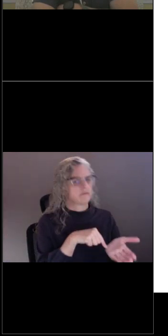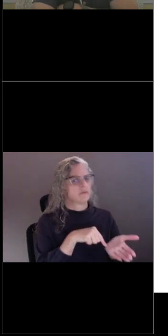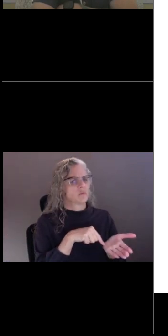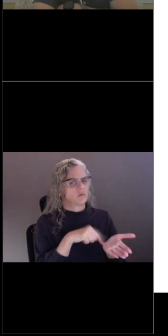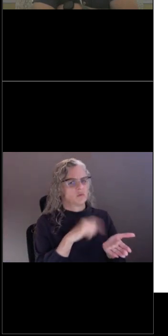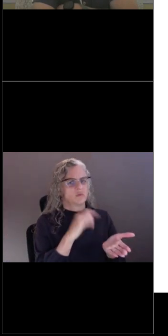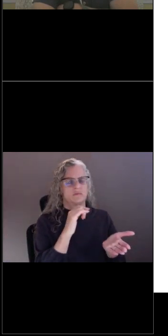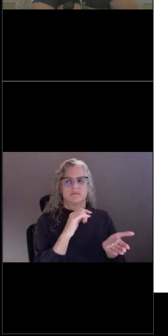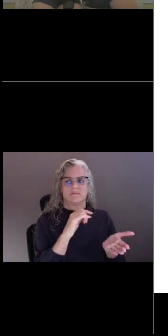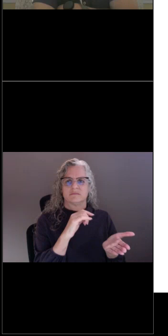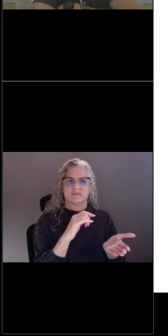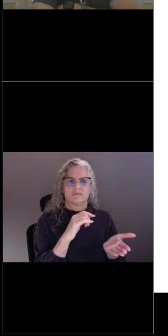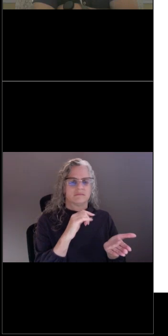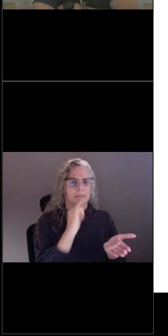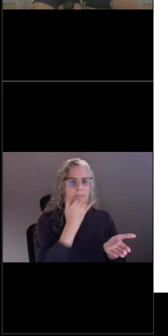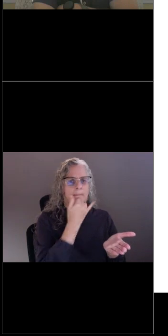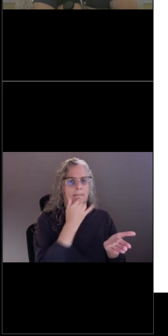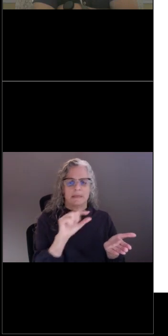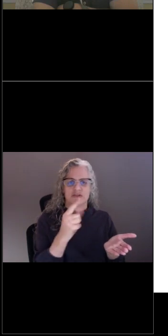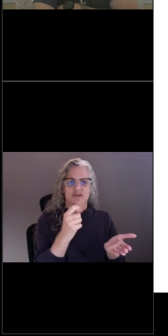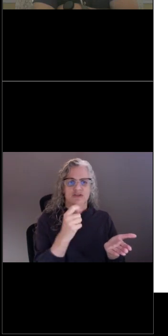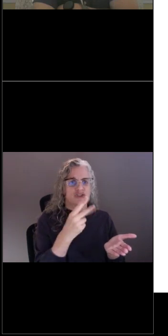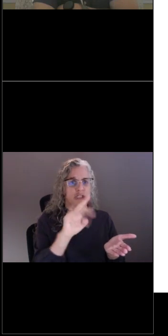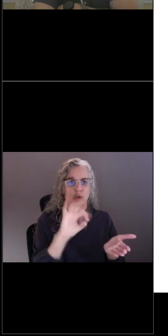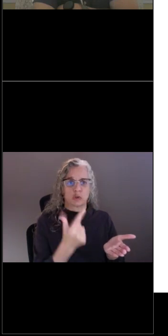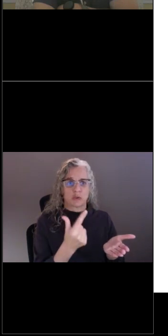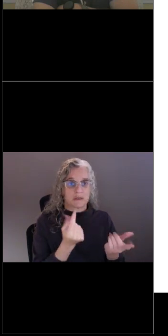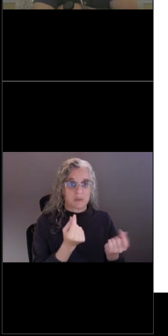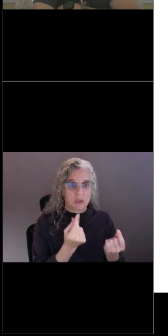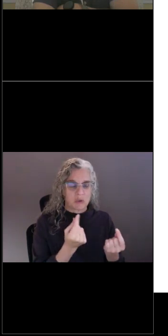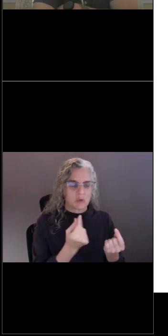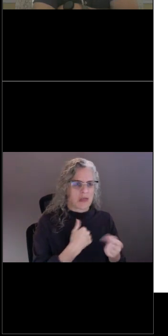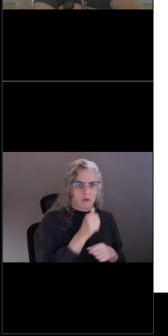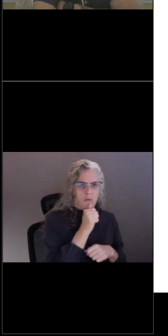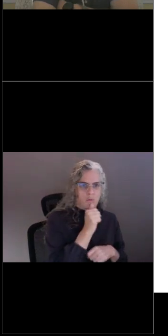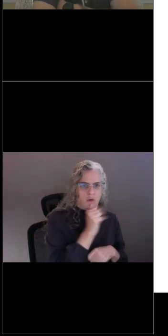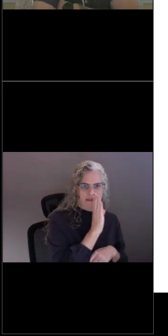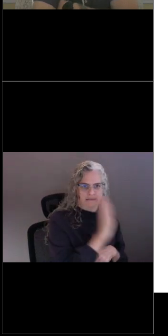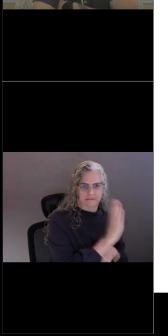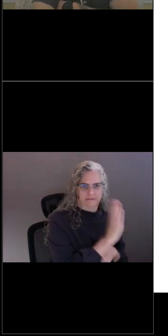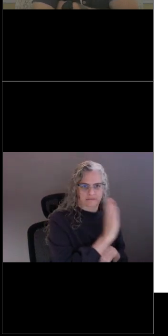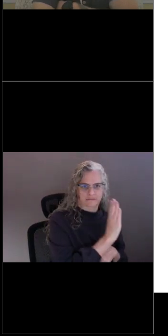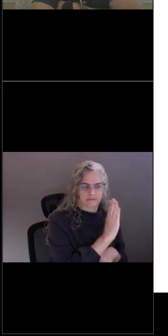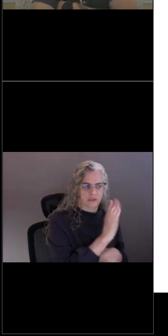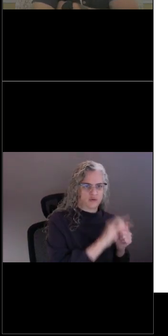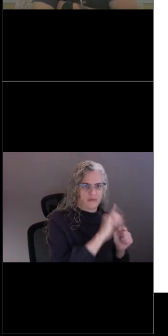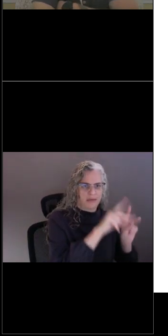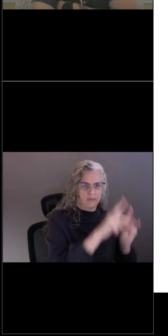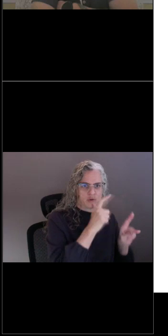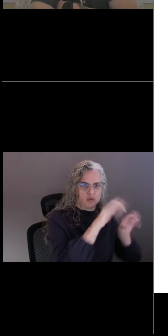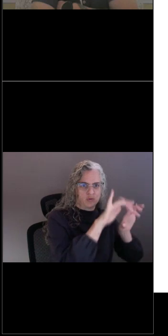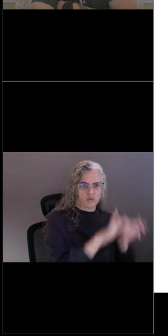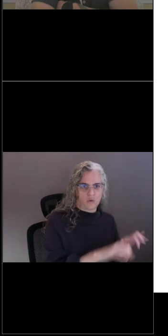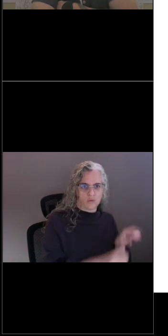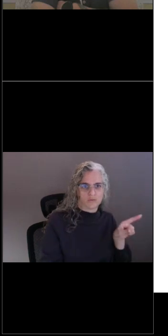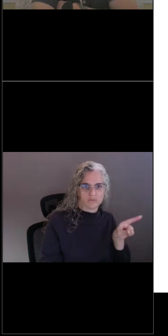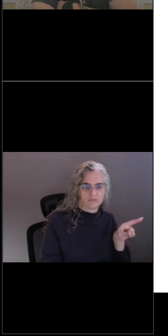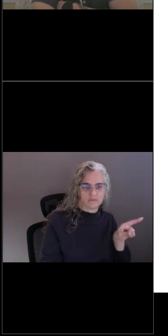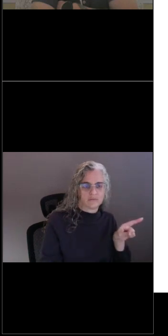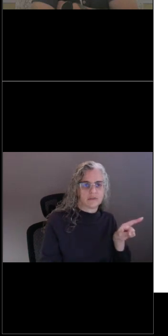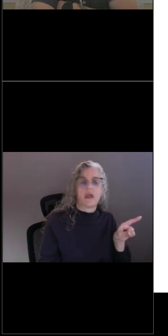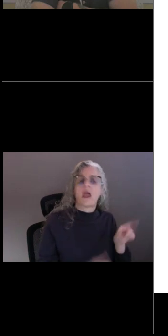I generally start with, a private message or a conversation with the person, and I assume goodwill to